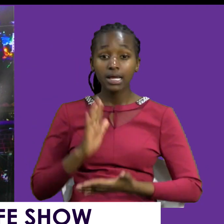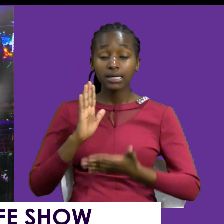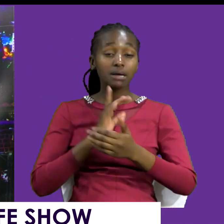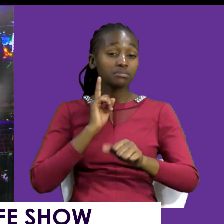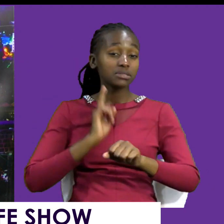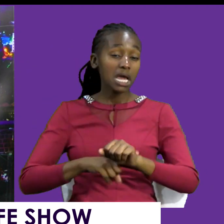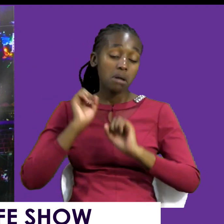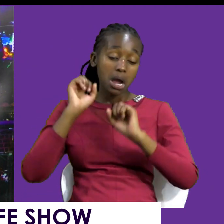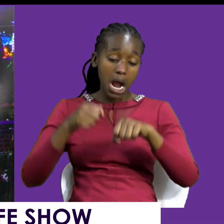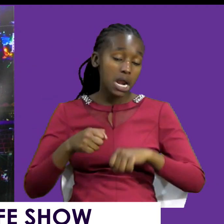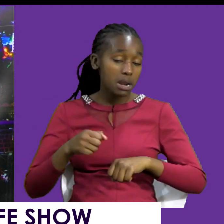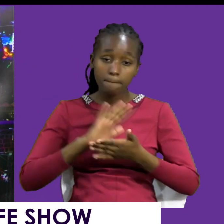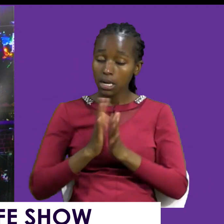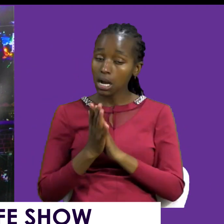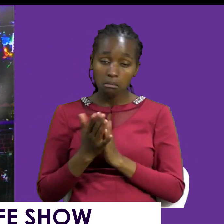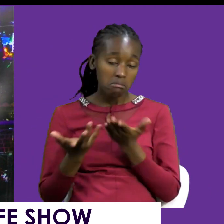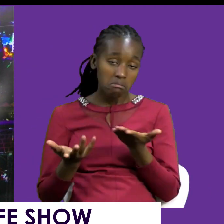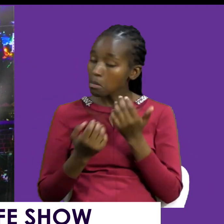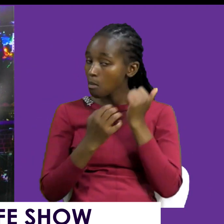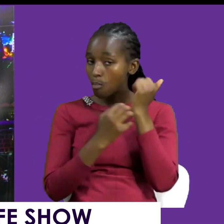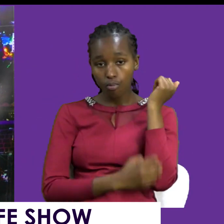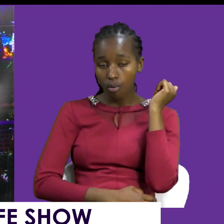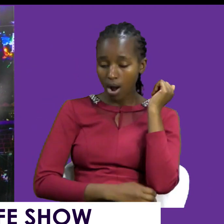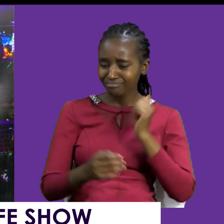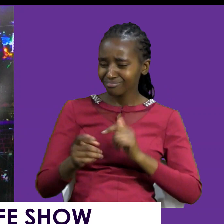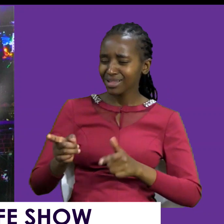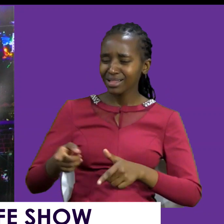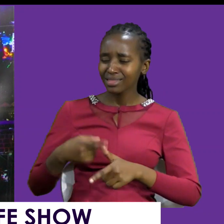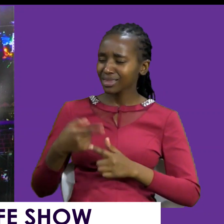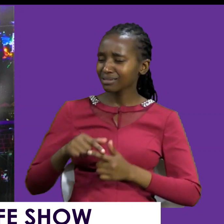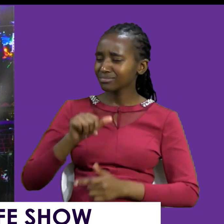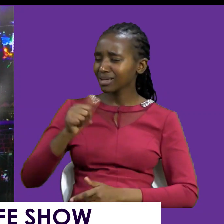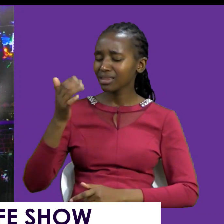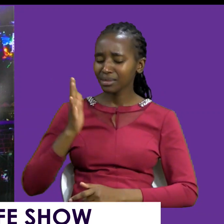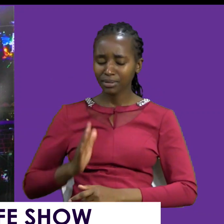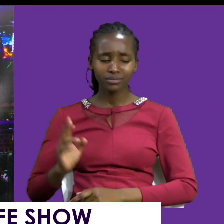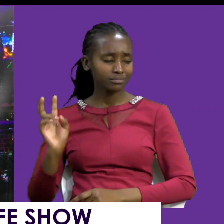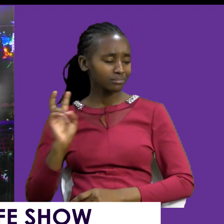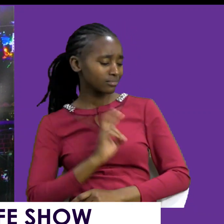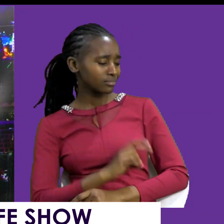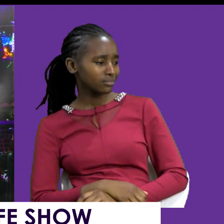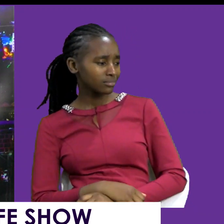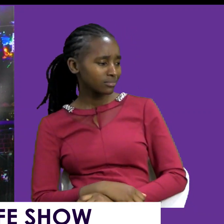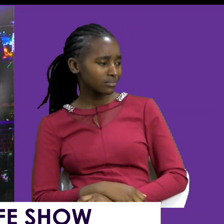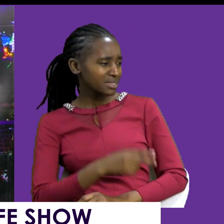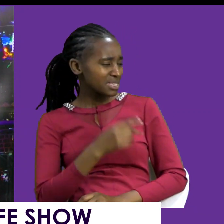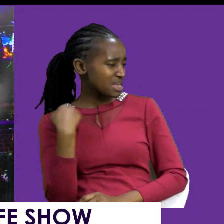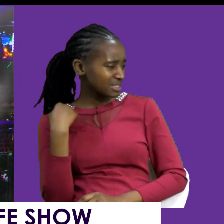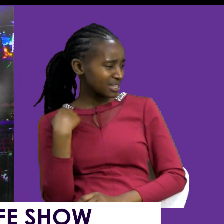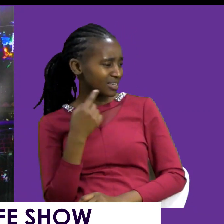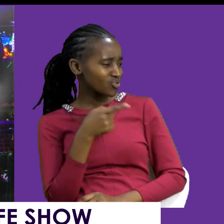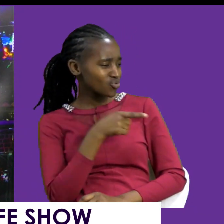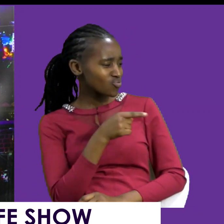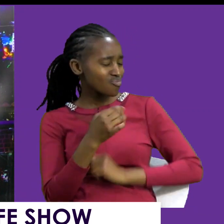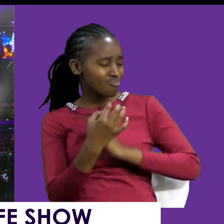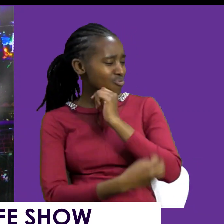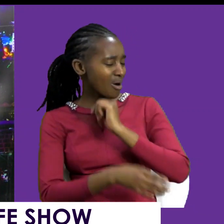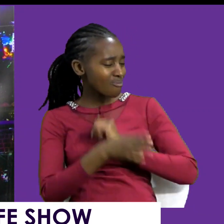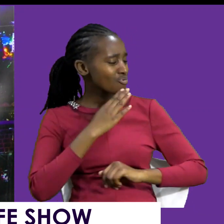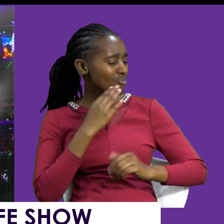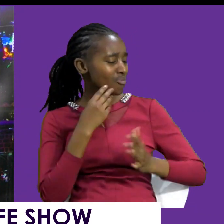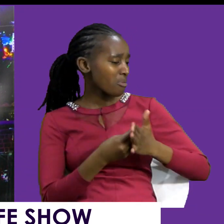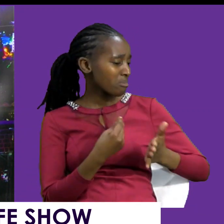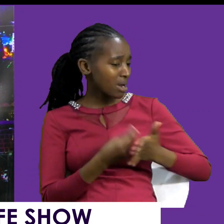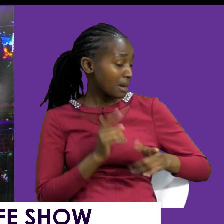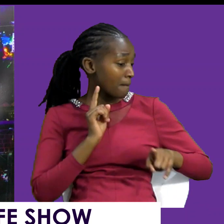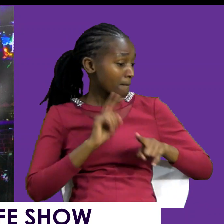poor. Why? Probably because of what they saw you in a financial situation yesterday. But they don't understand that